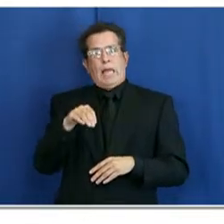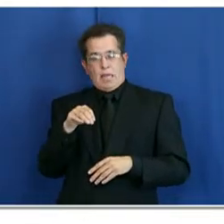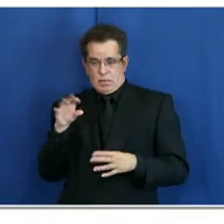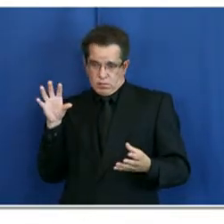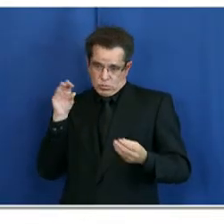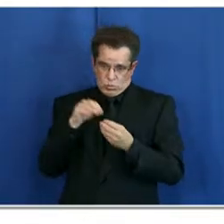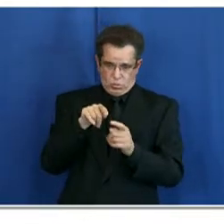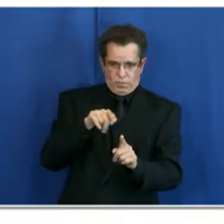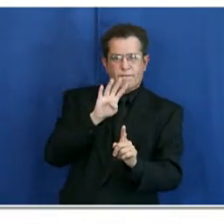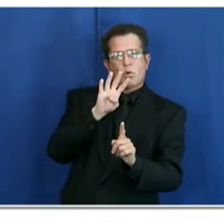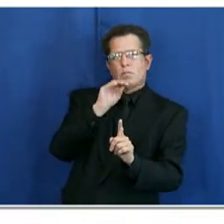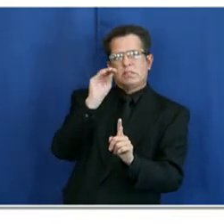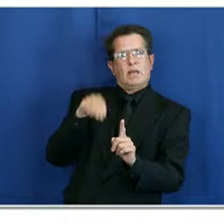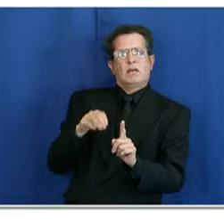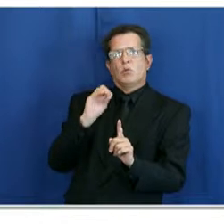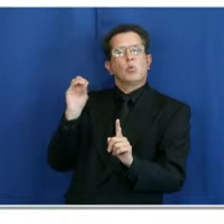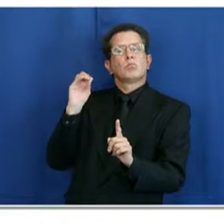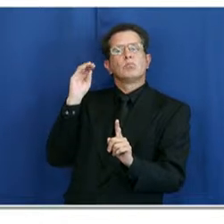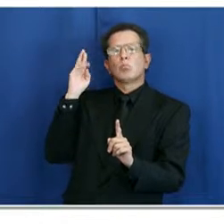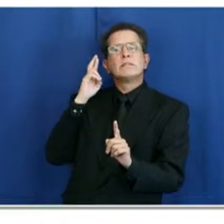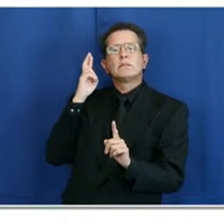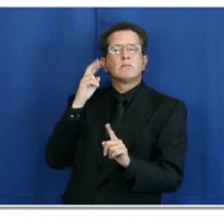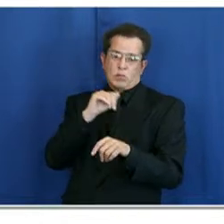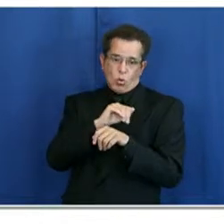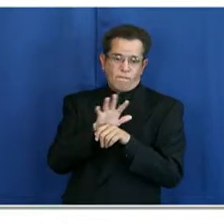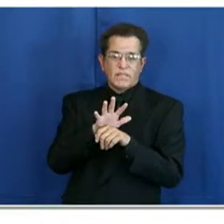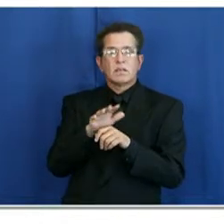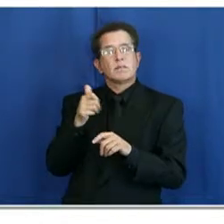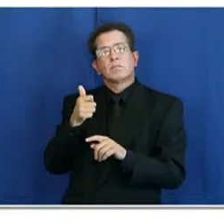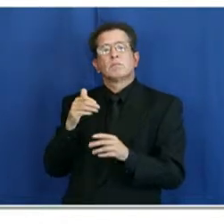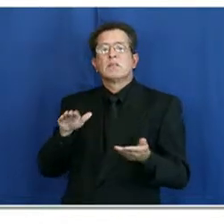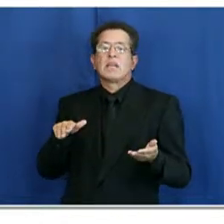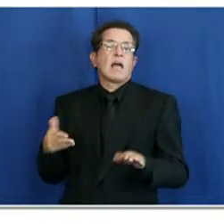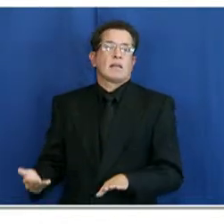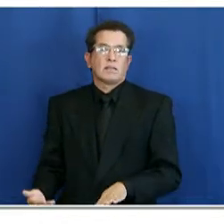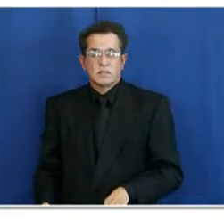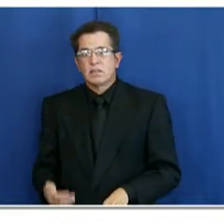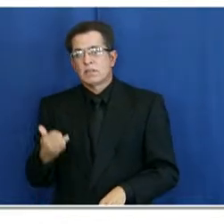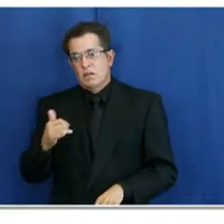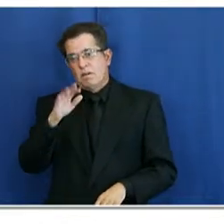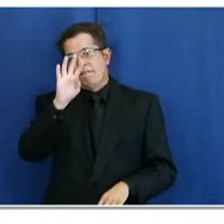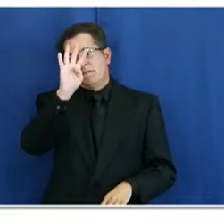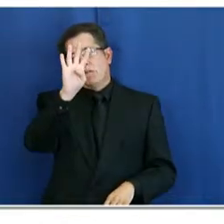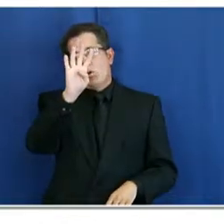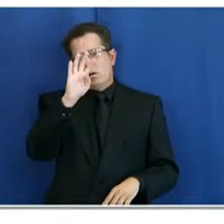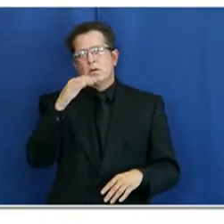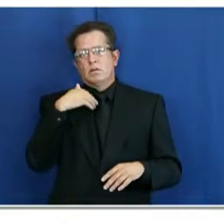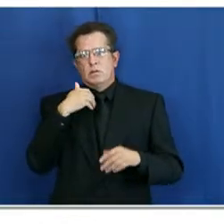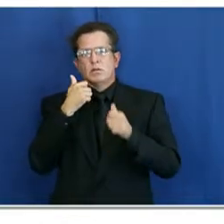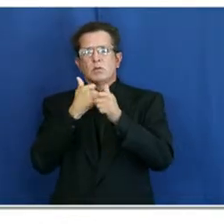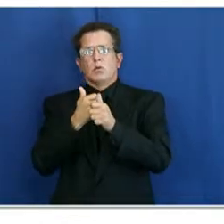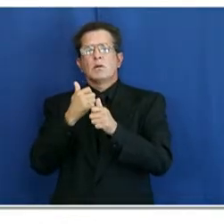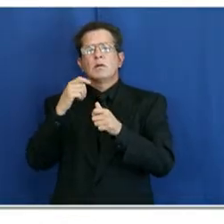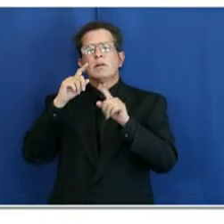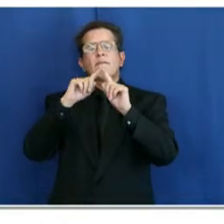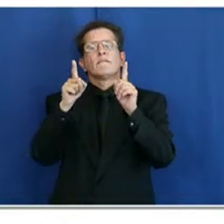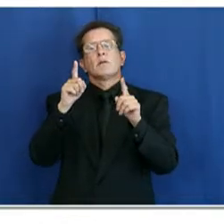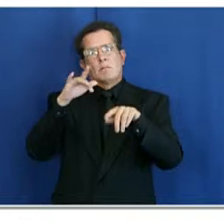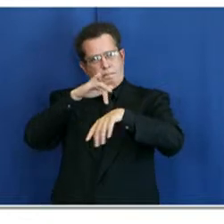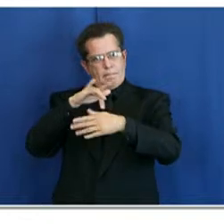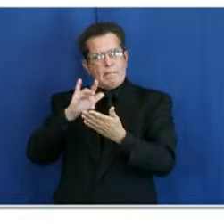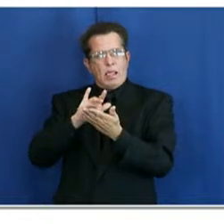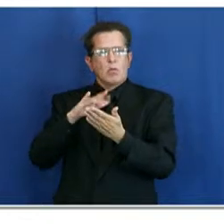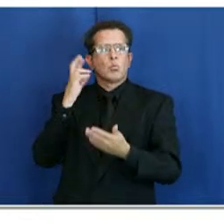total number of deaths did not. For a review of the underlying medical